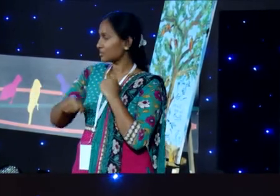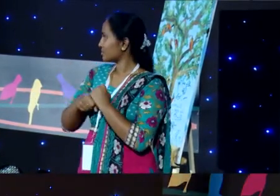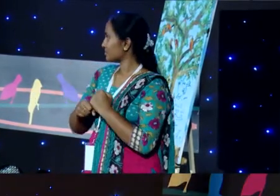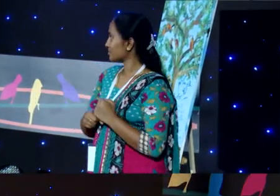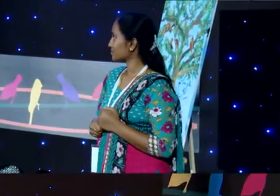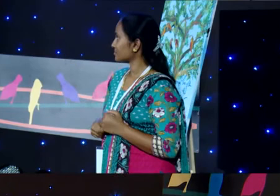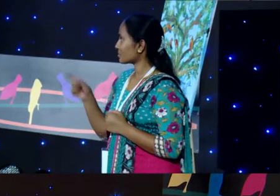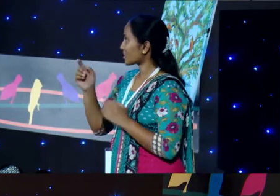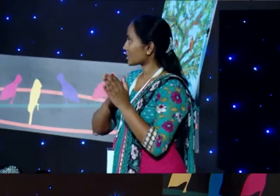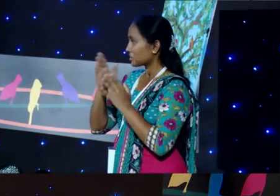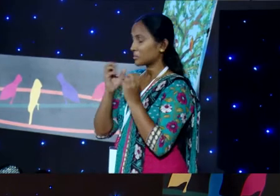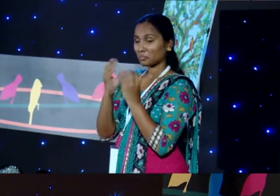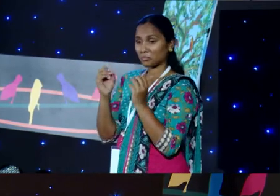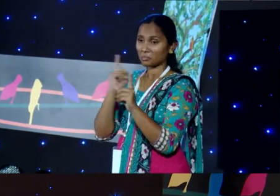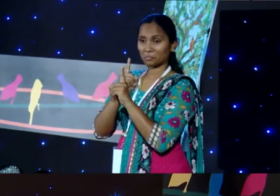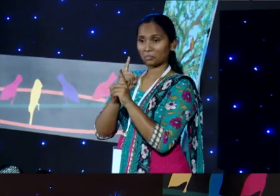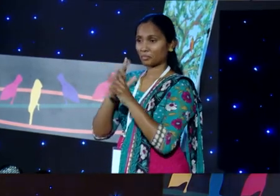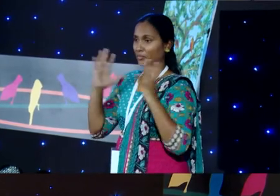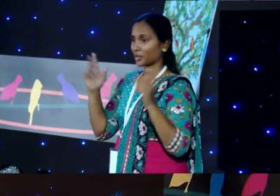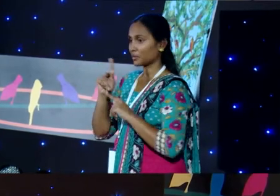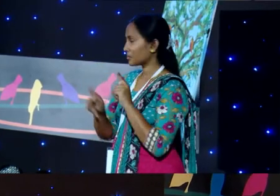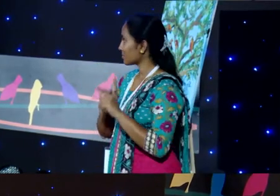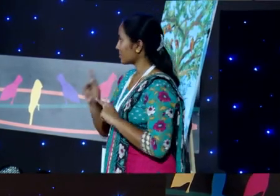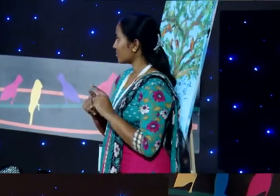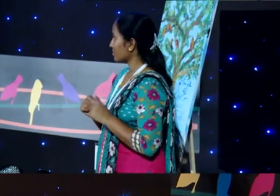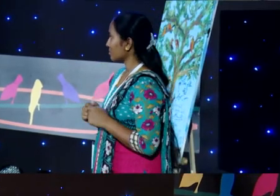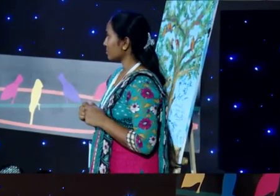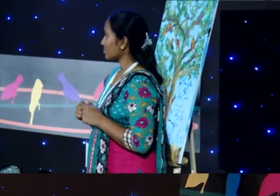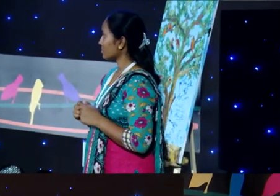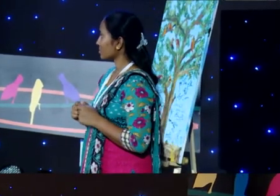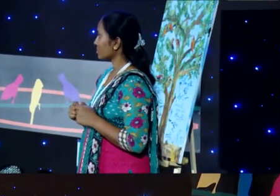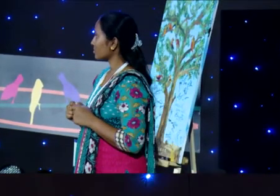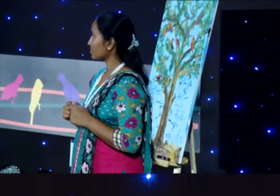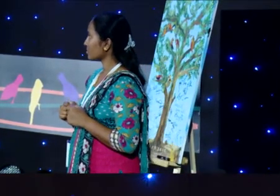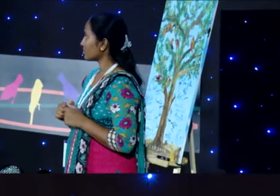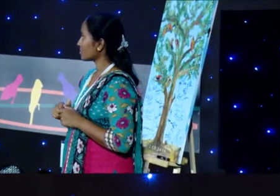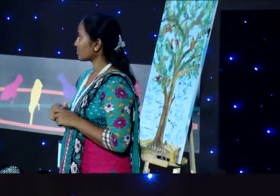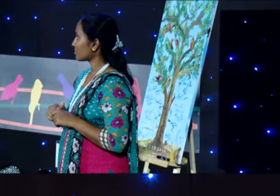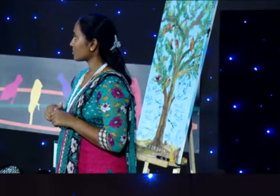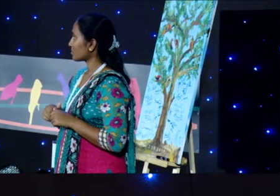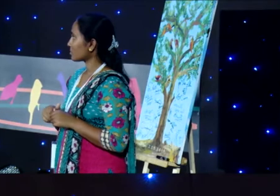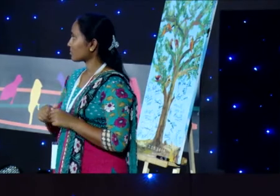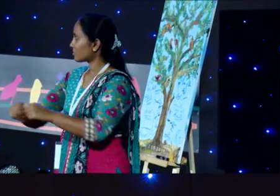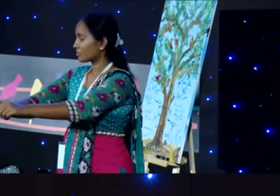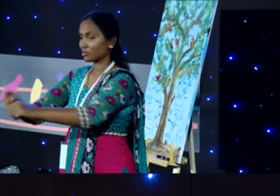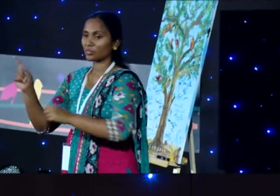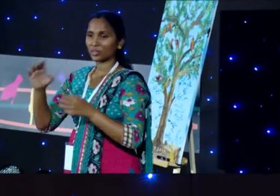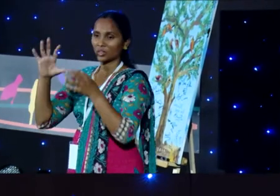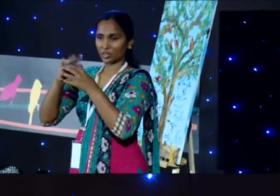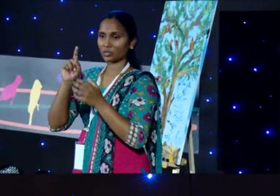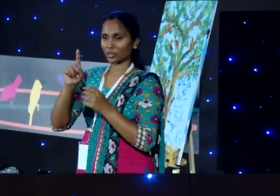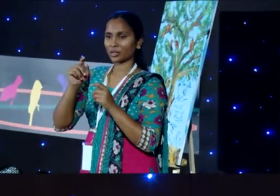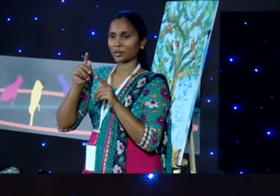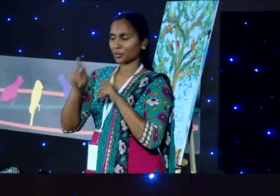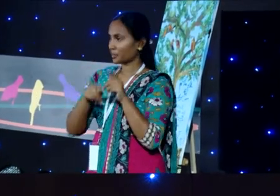meet a lot of people on this behalf. And luckily, on one meetings, I was put in touch with Crispian, who became my partner. And he said, let's take